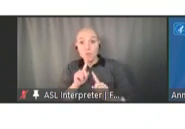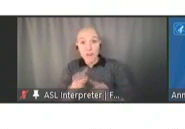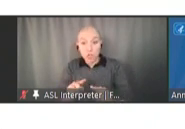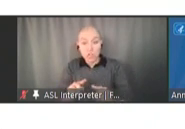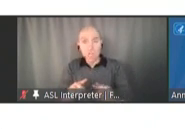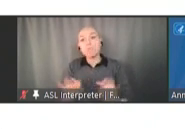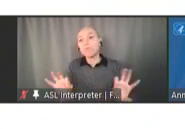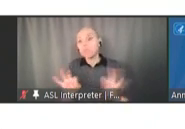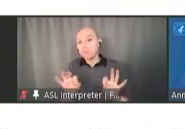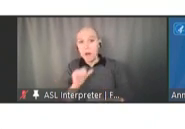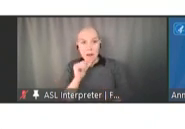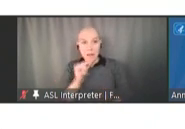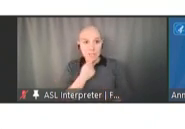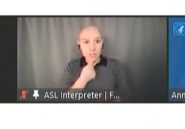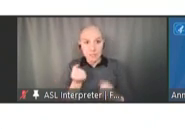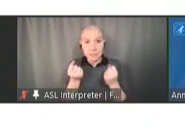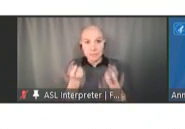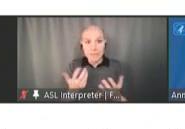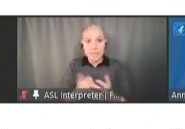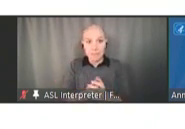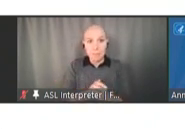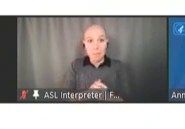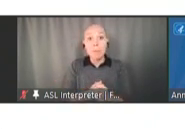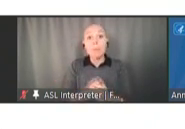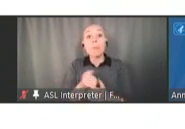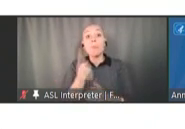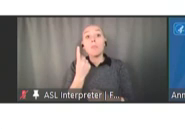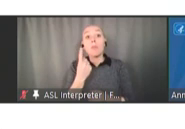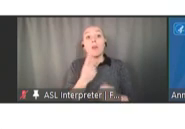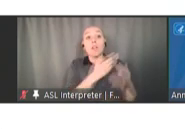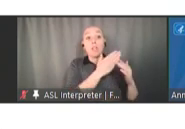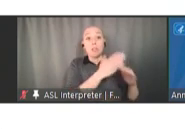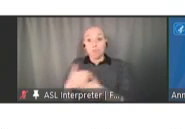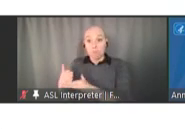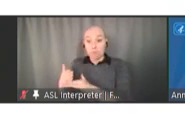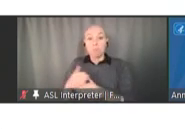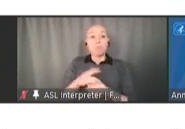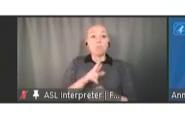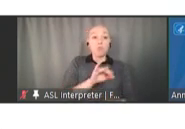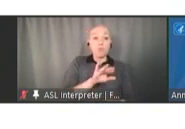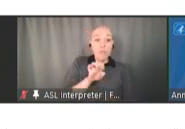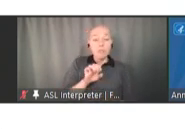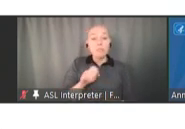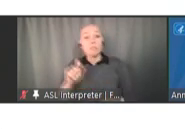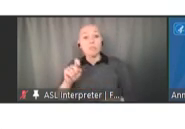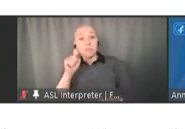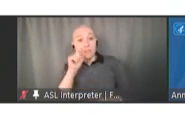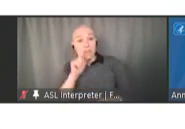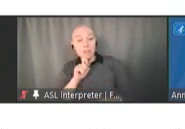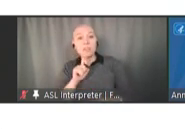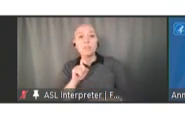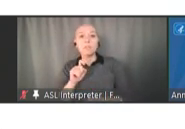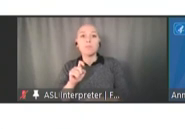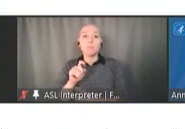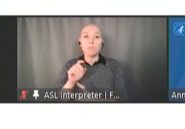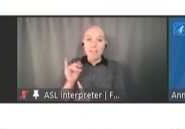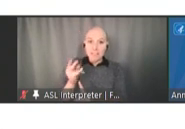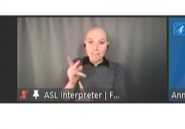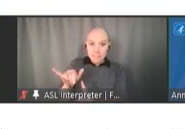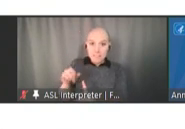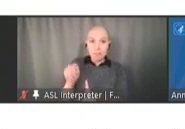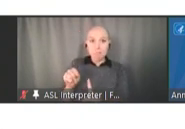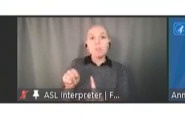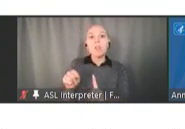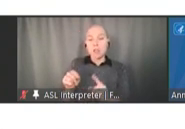race, and ethnicity is consistent with other age groups. The most frequently reported adverse events were non-serious and